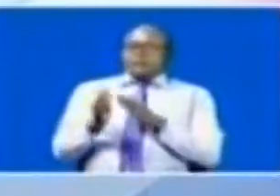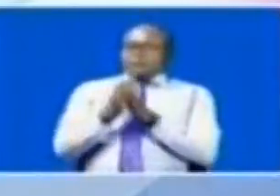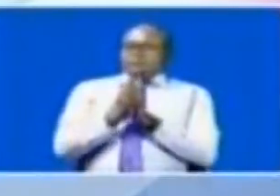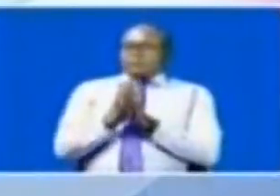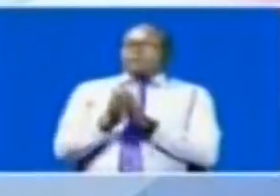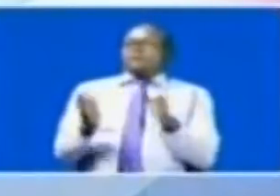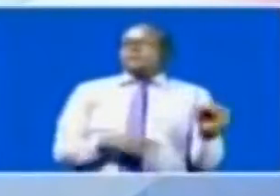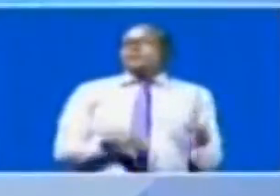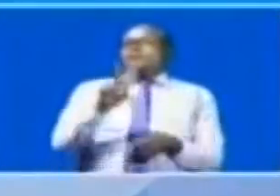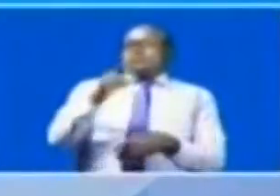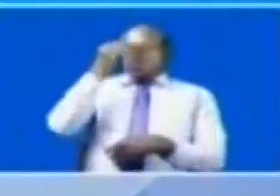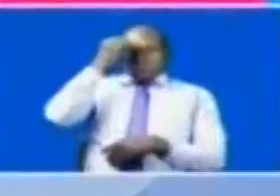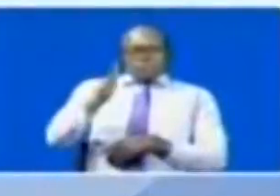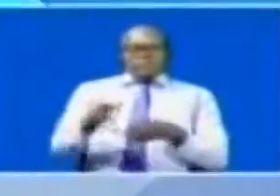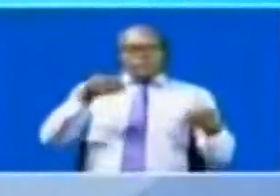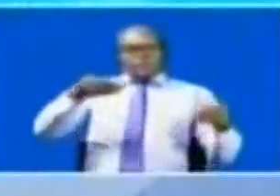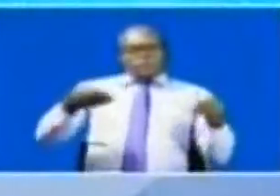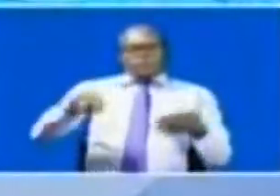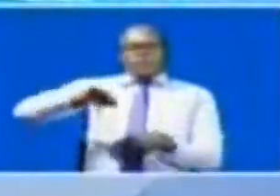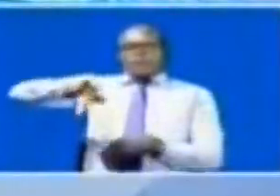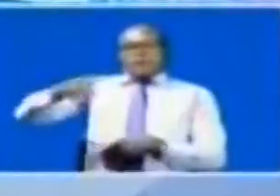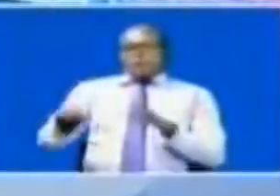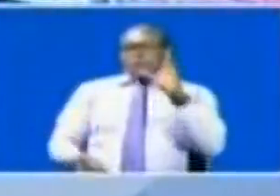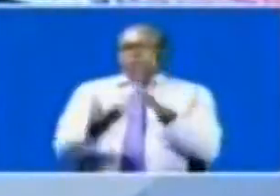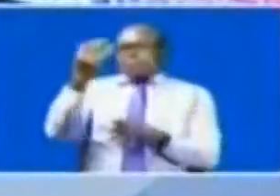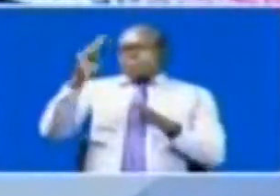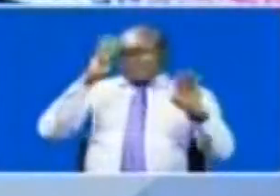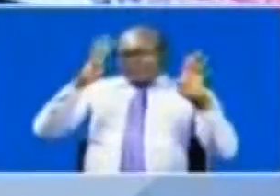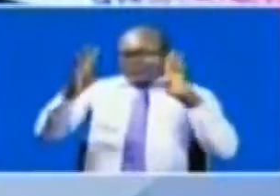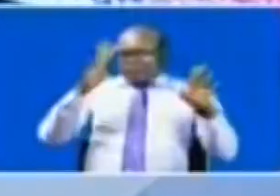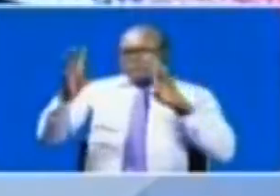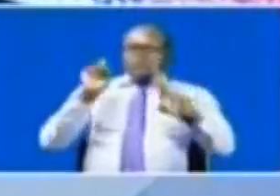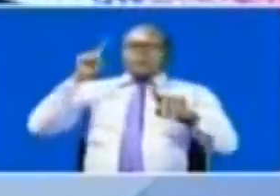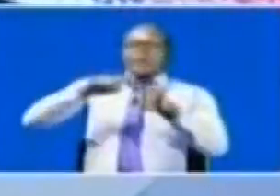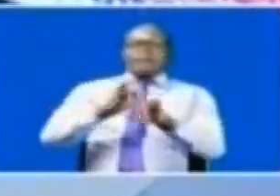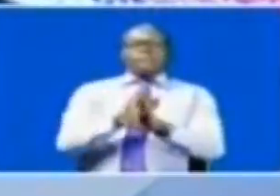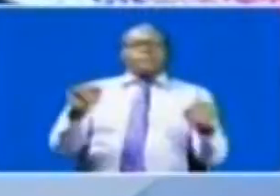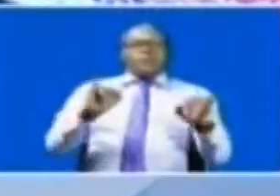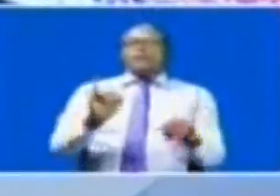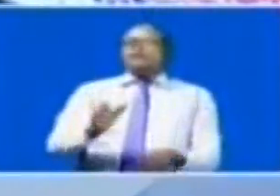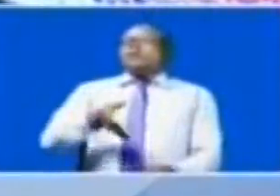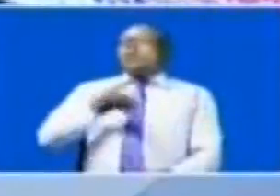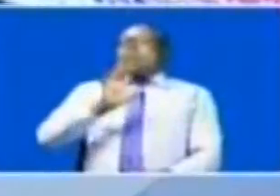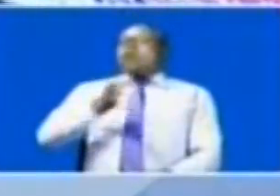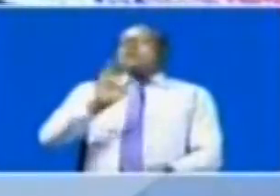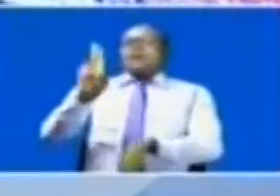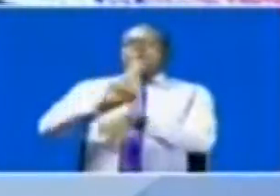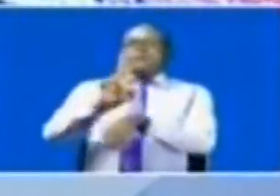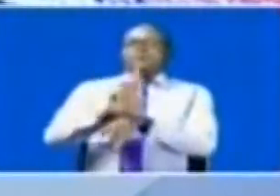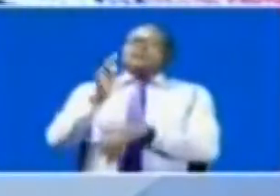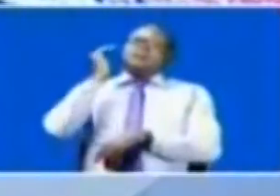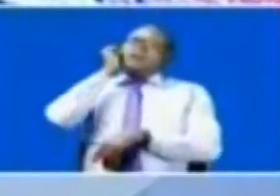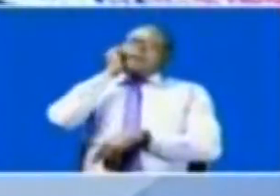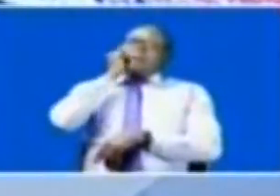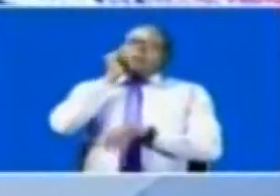High school students from Busia County have come up with an innovation that seeks to treat and purify water using lemon and not